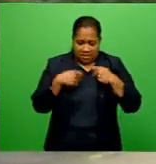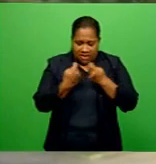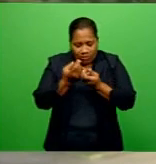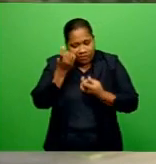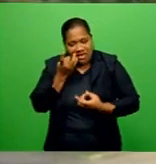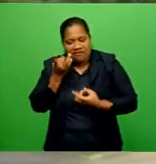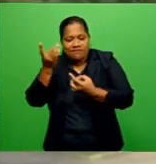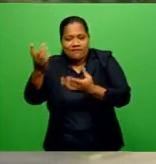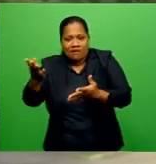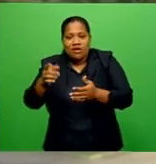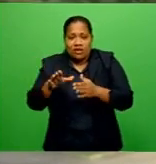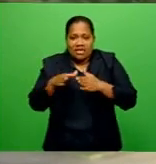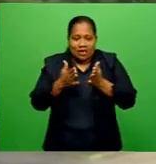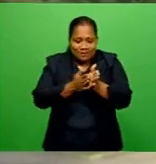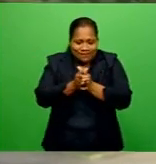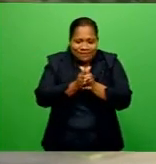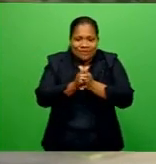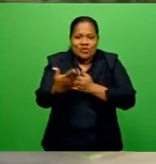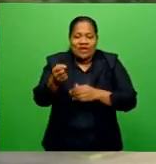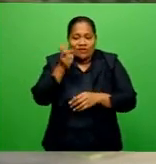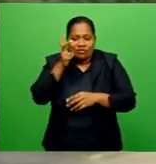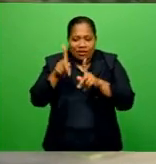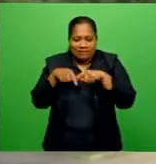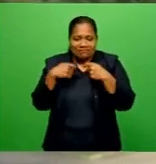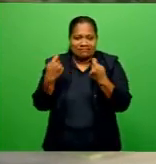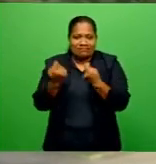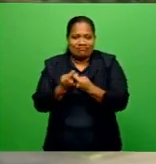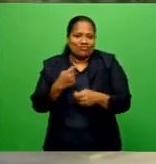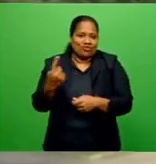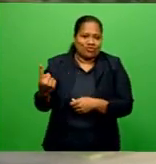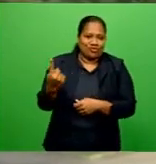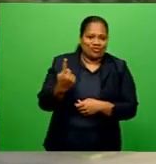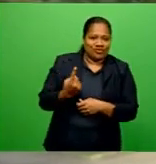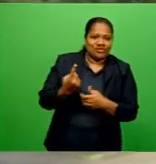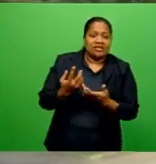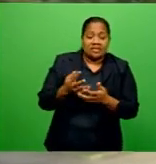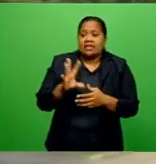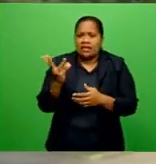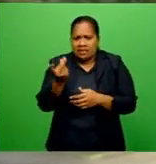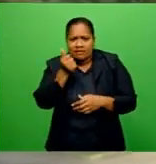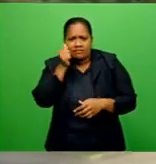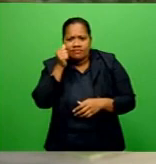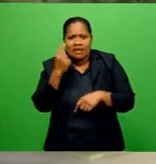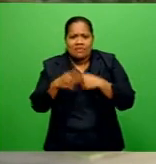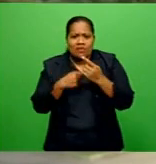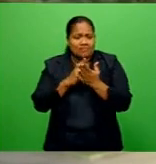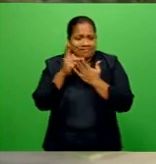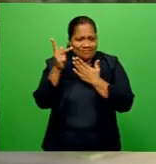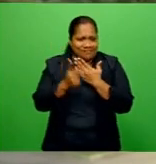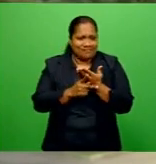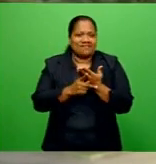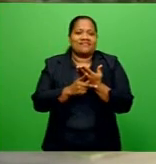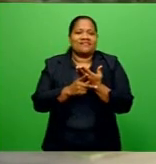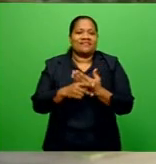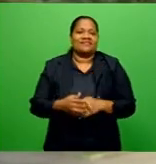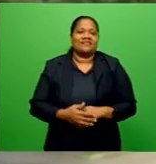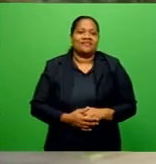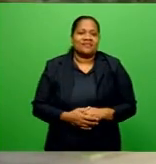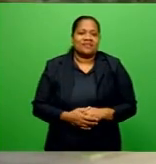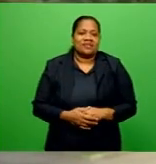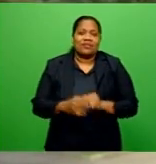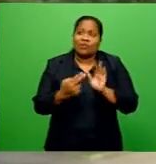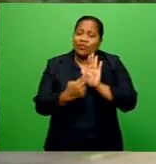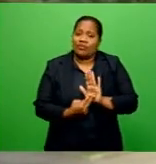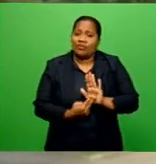look forward to having the training squad. They are also aware of the athlete immersion program with the